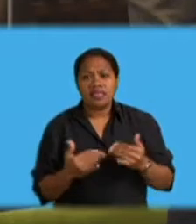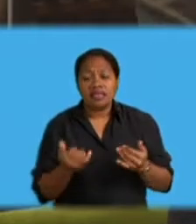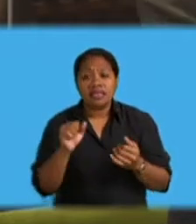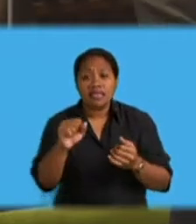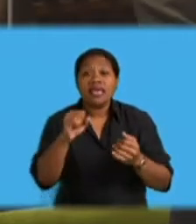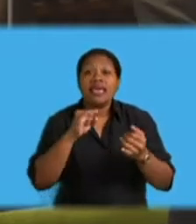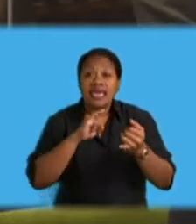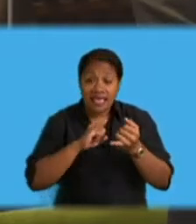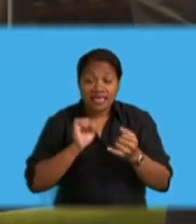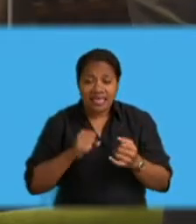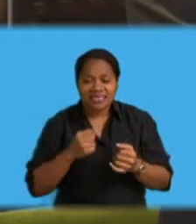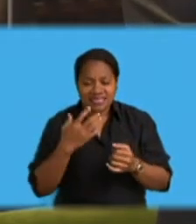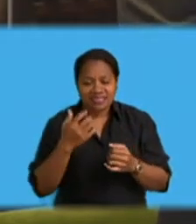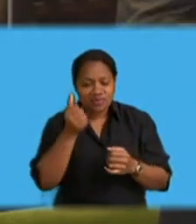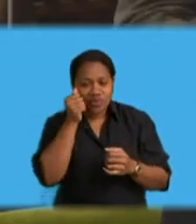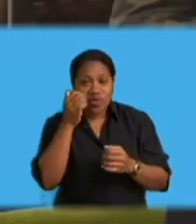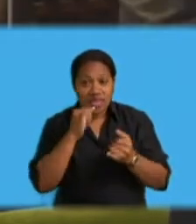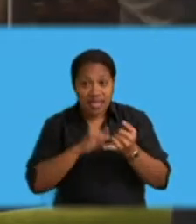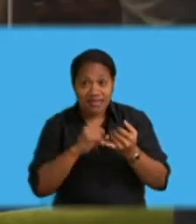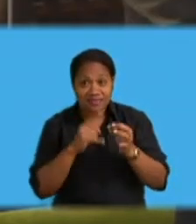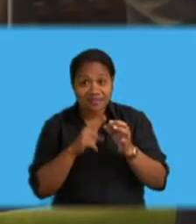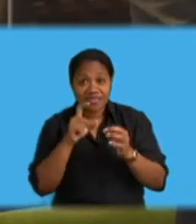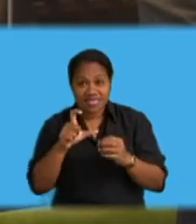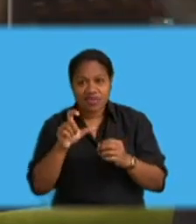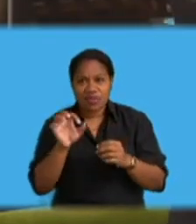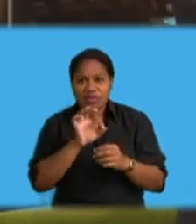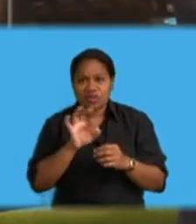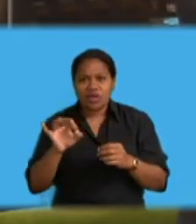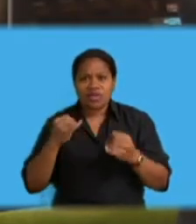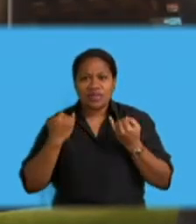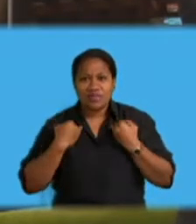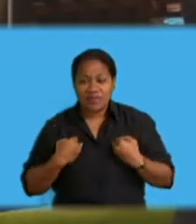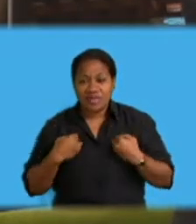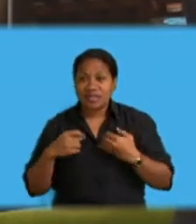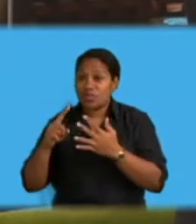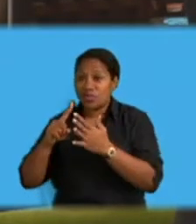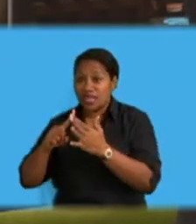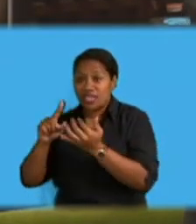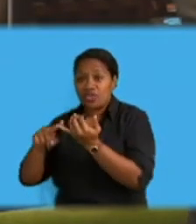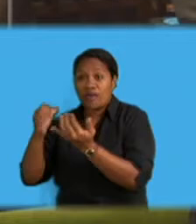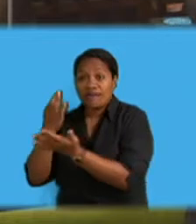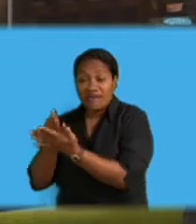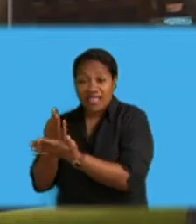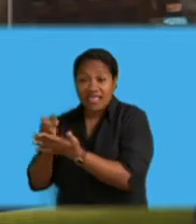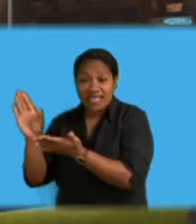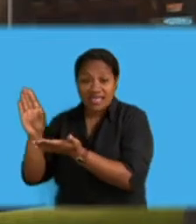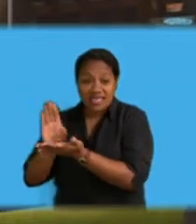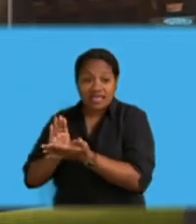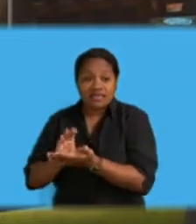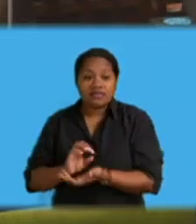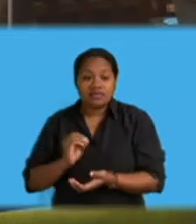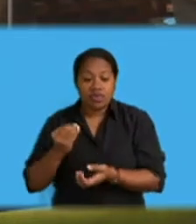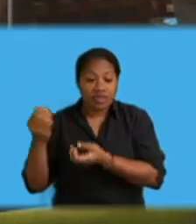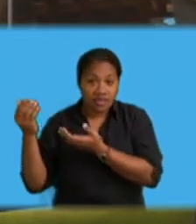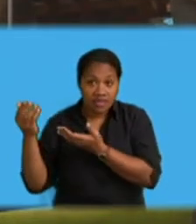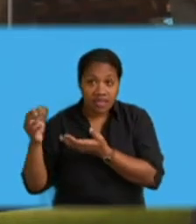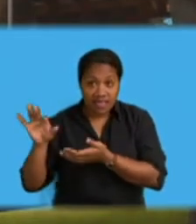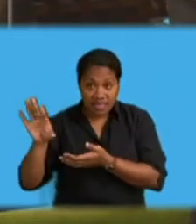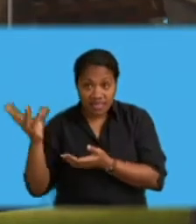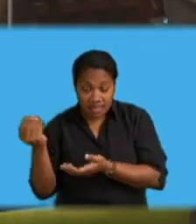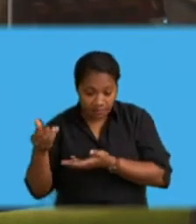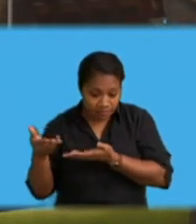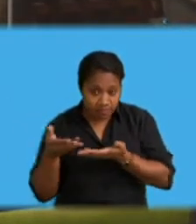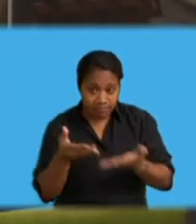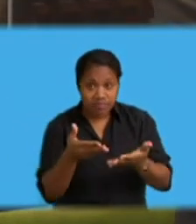not very good in implementing that EU funded, where they were actually directly doing it. They're directly actually giving out contracts themselves. A